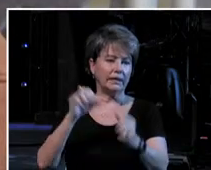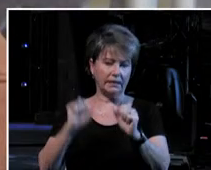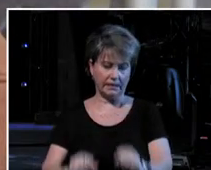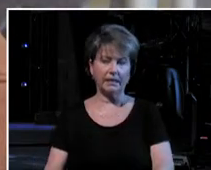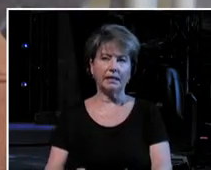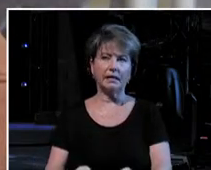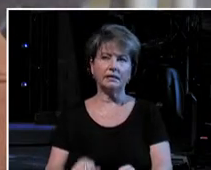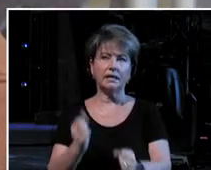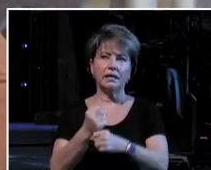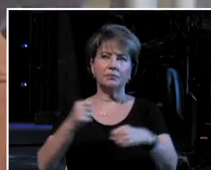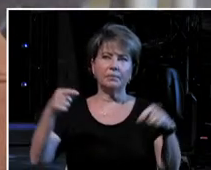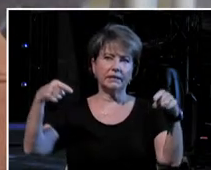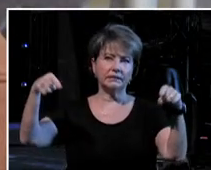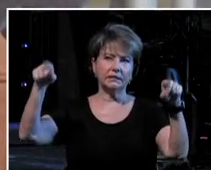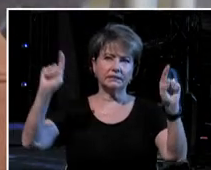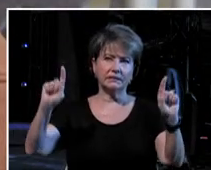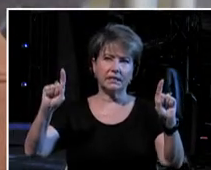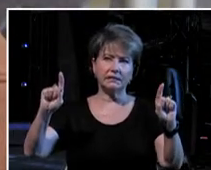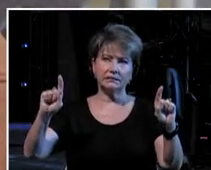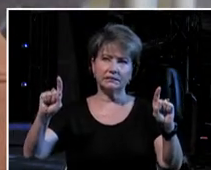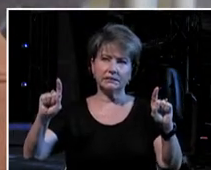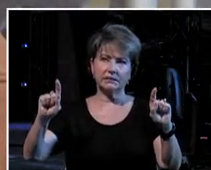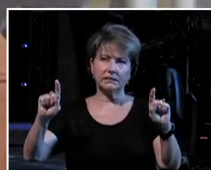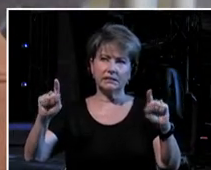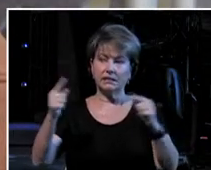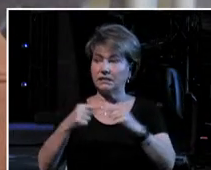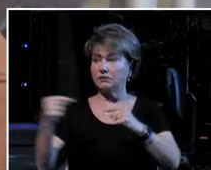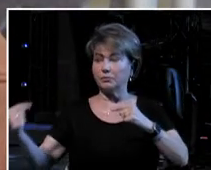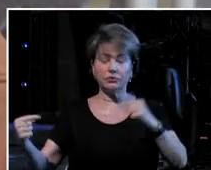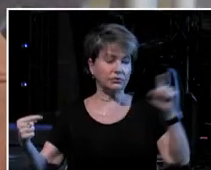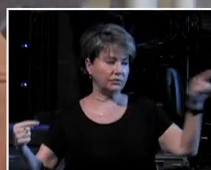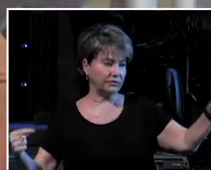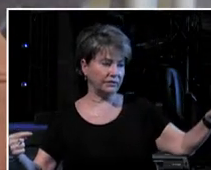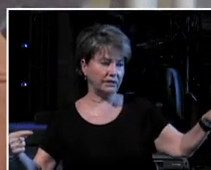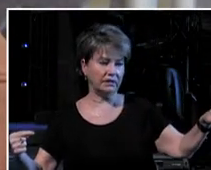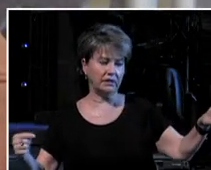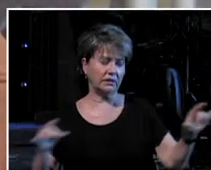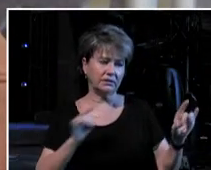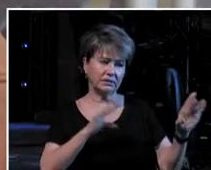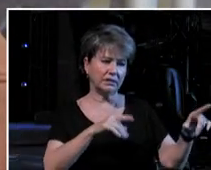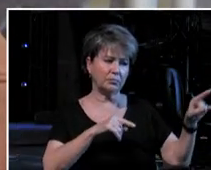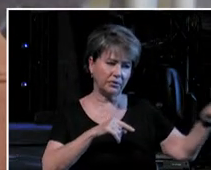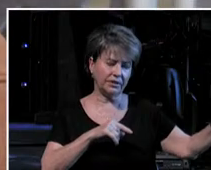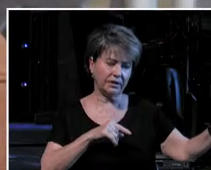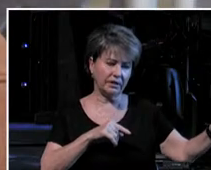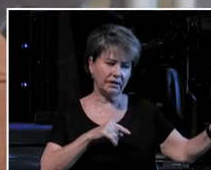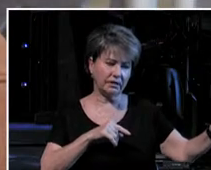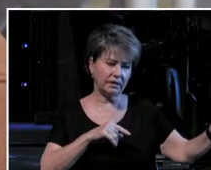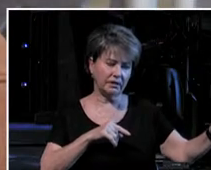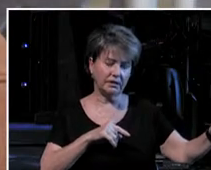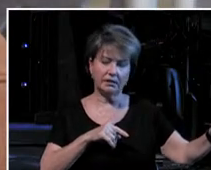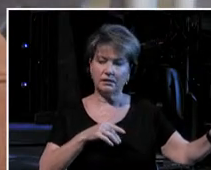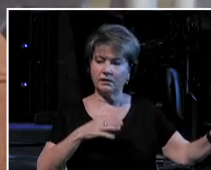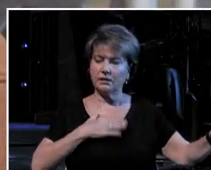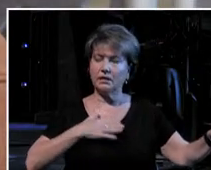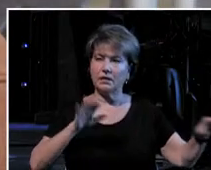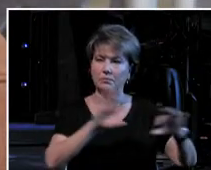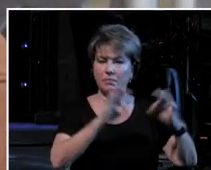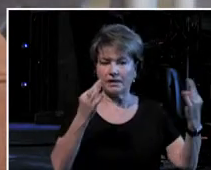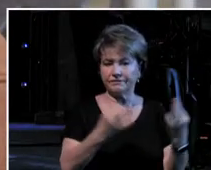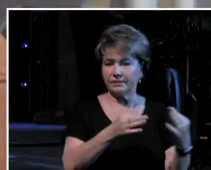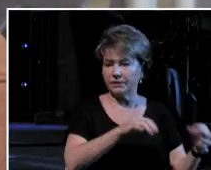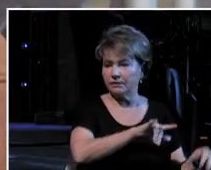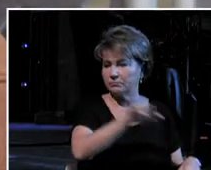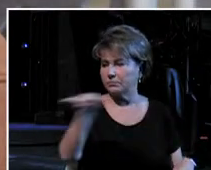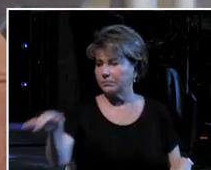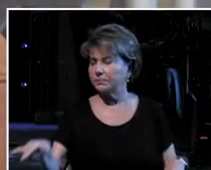scales where on the one side there is the most tragic scene that can happen to humanity, where my family left everything